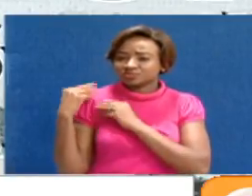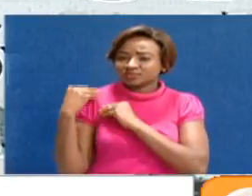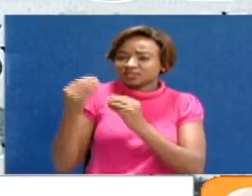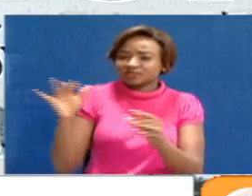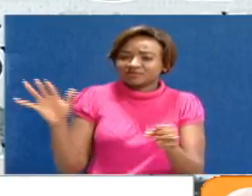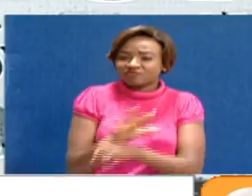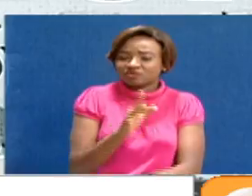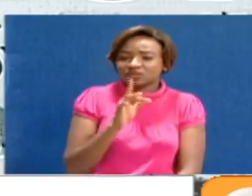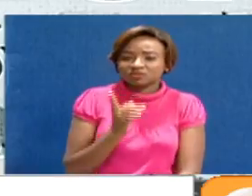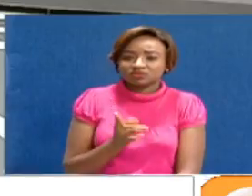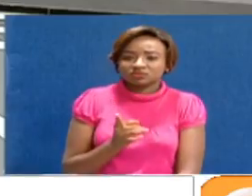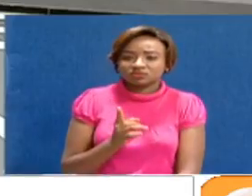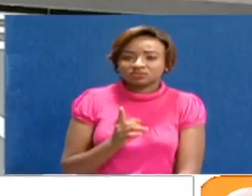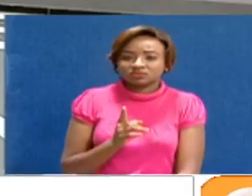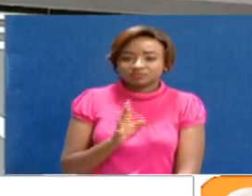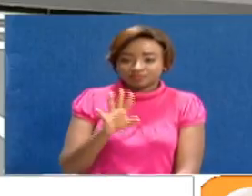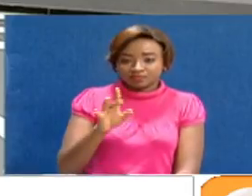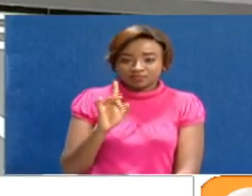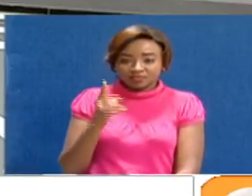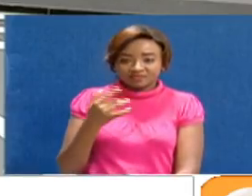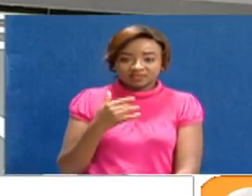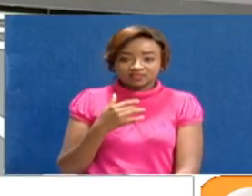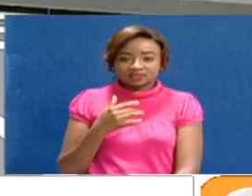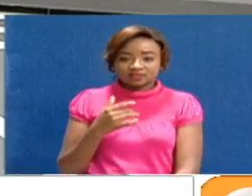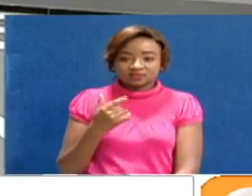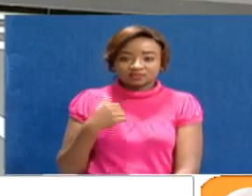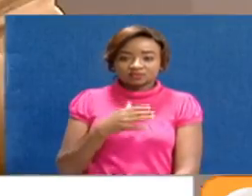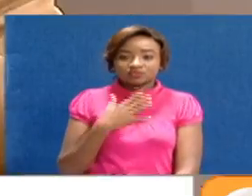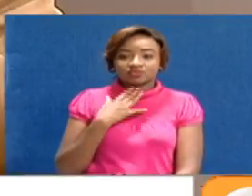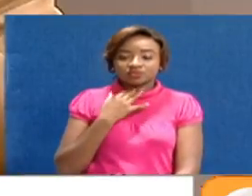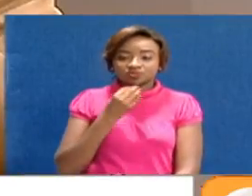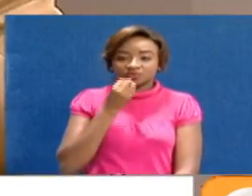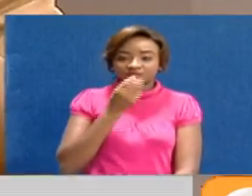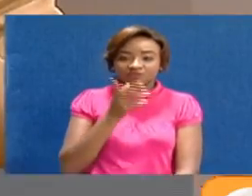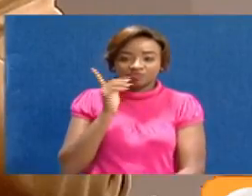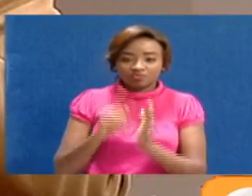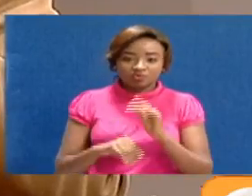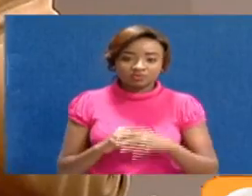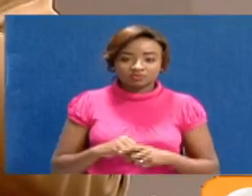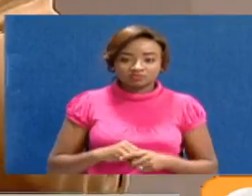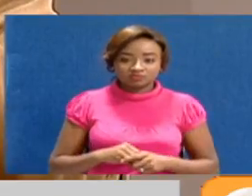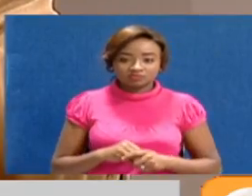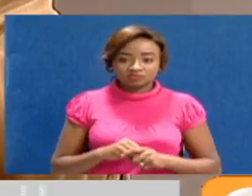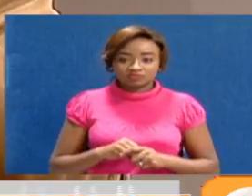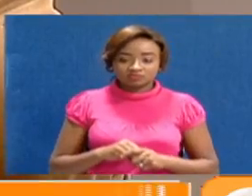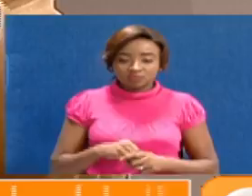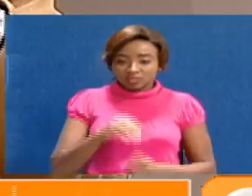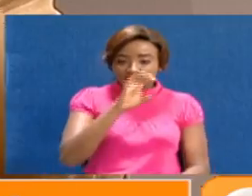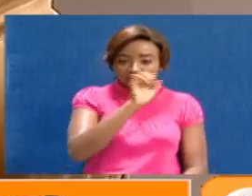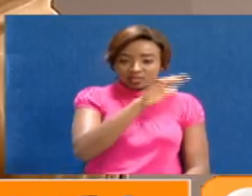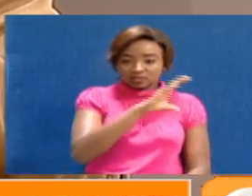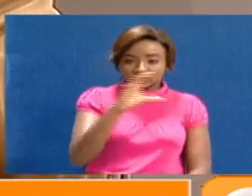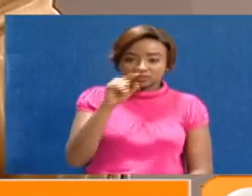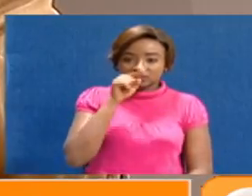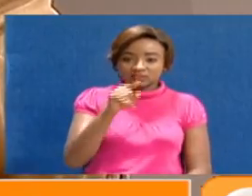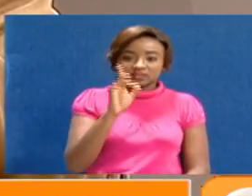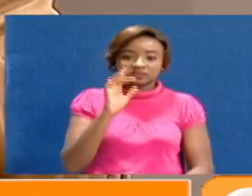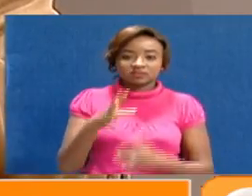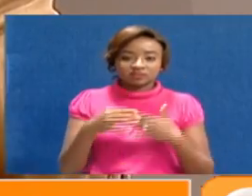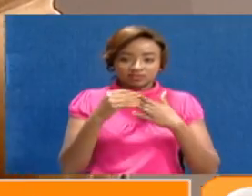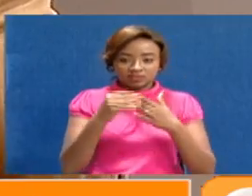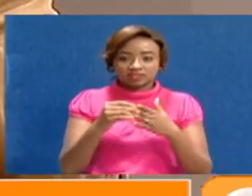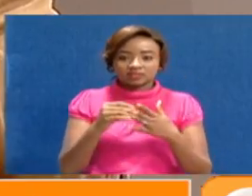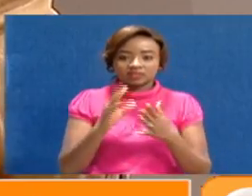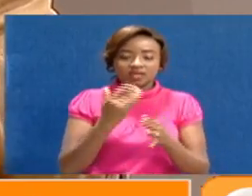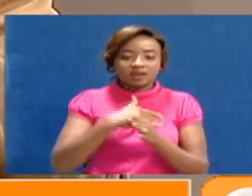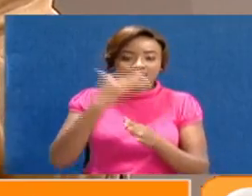responsibility from where you stand? Now, first of all, I'd say we are the lead agency under the UNICAC, under that convention. Mm. It is the ESCC that is supposed to lead the fight against